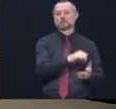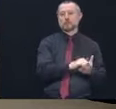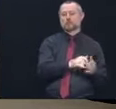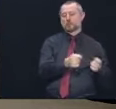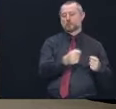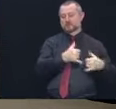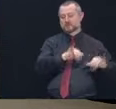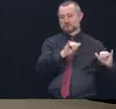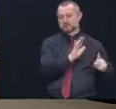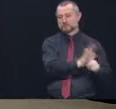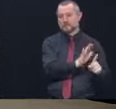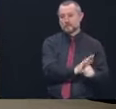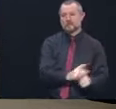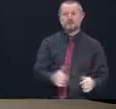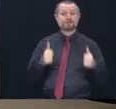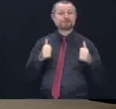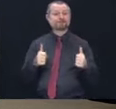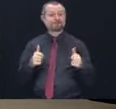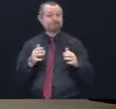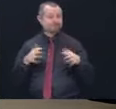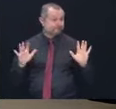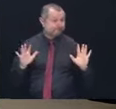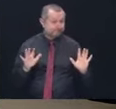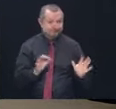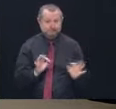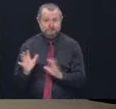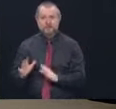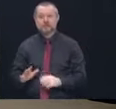Okay, guys? Don't make plans for